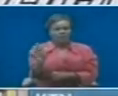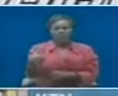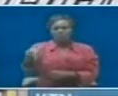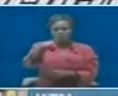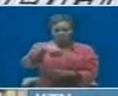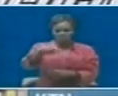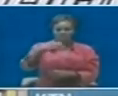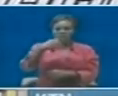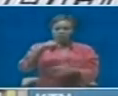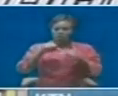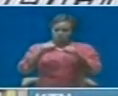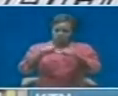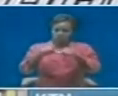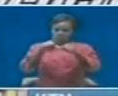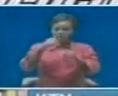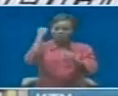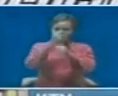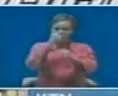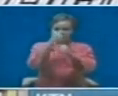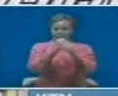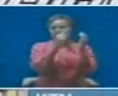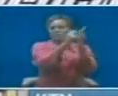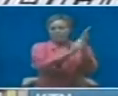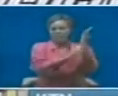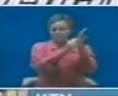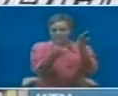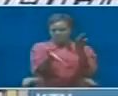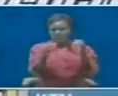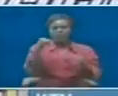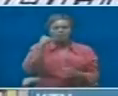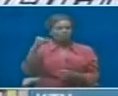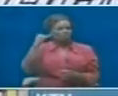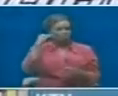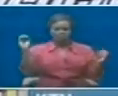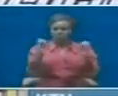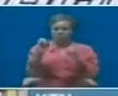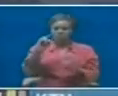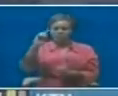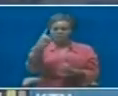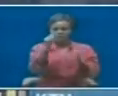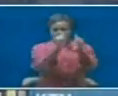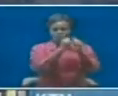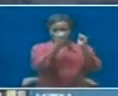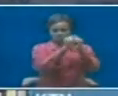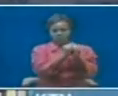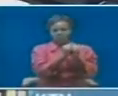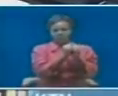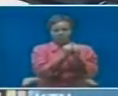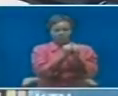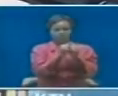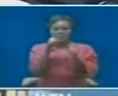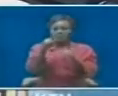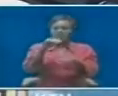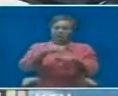longer continue manufacturing the day battery in Nakuru, effective 1st of October. 99 colleagues are